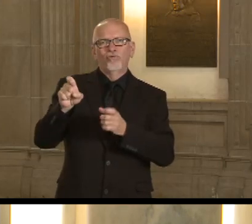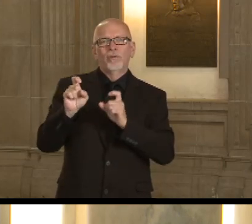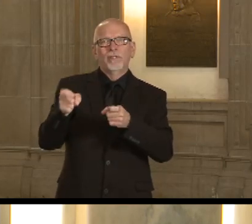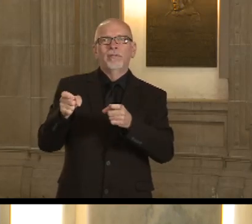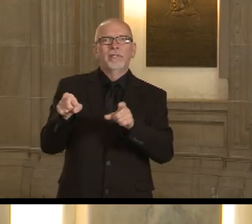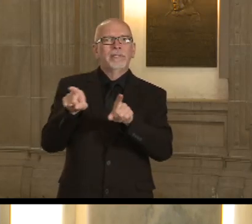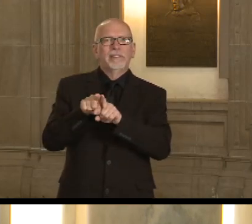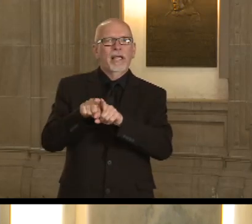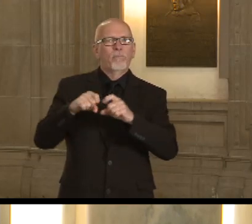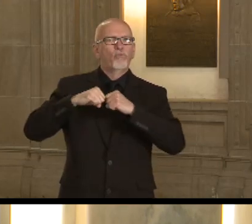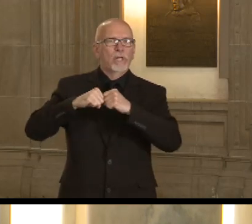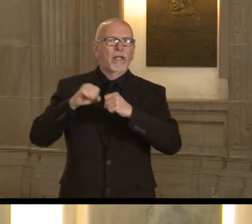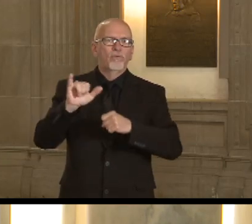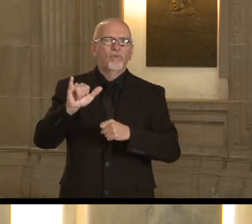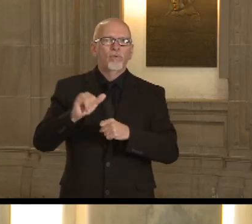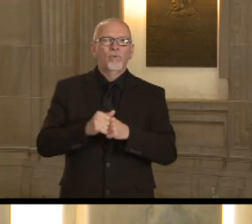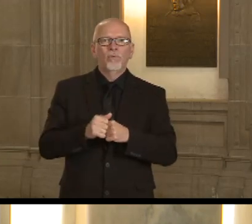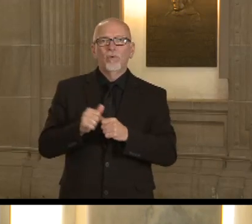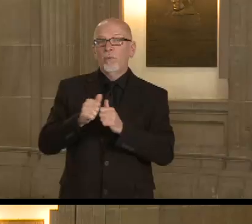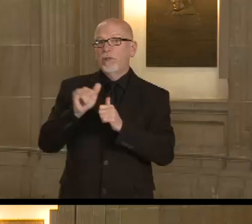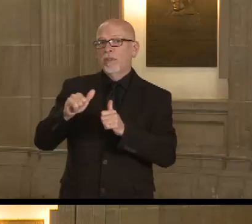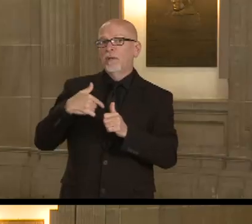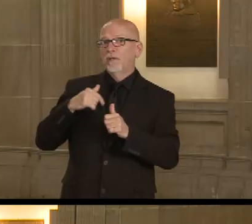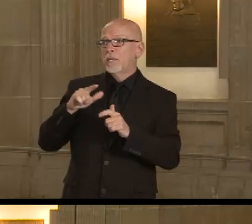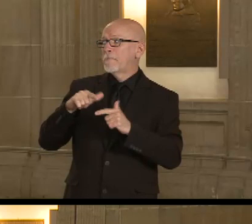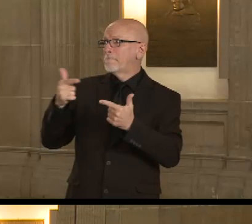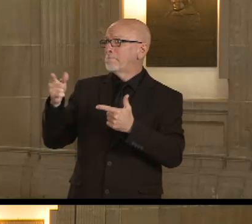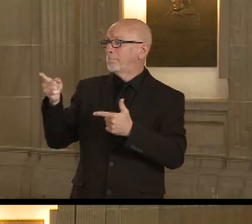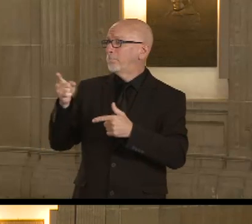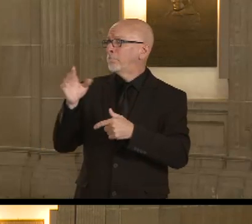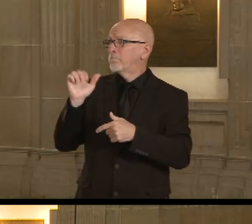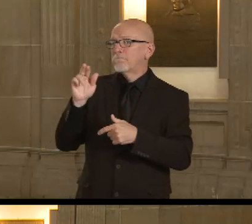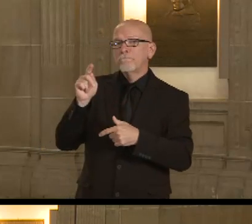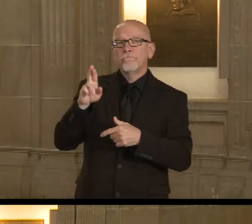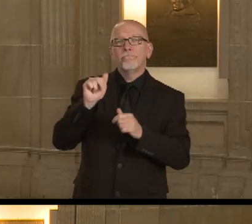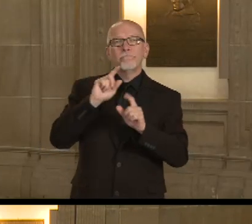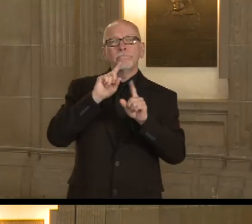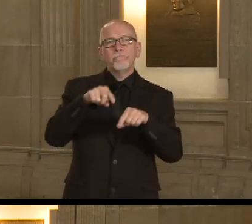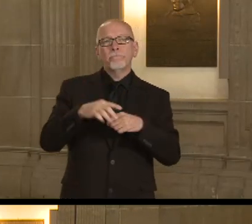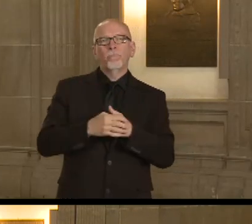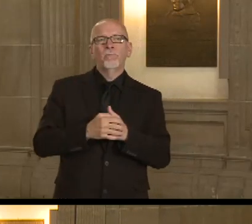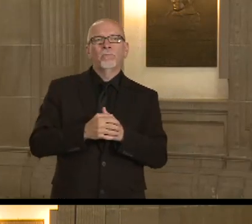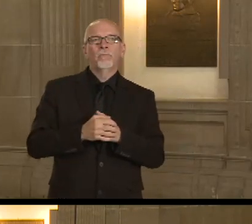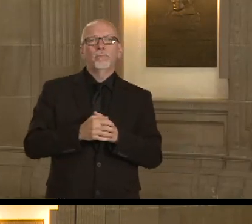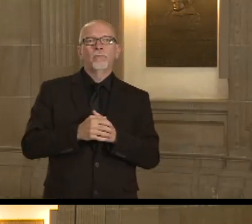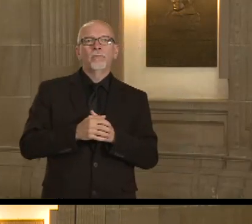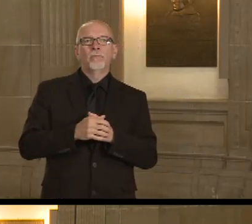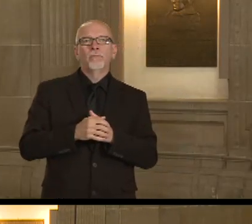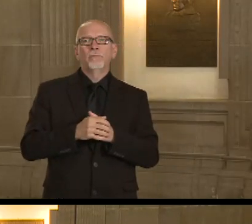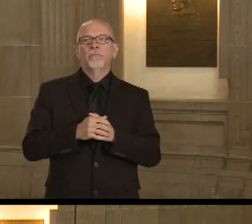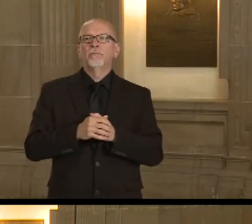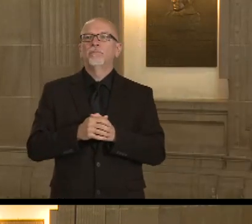same protection. And with that, Superintendent Carter, I'll let you respond. Speak for yourself.